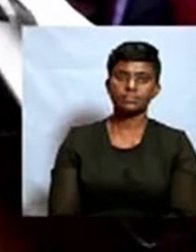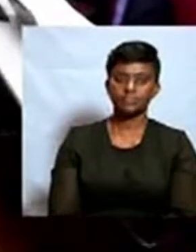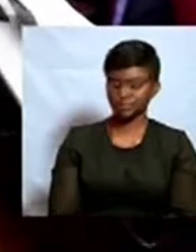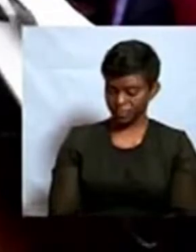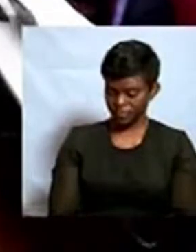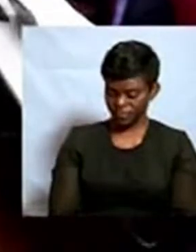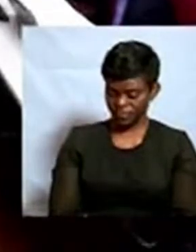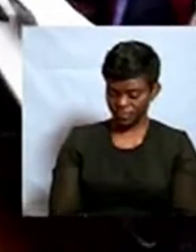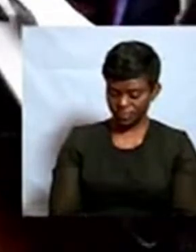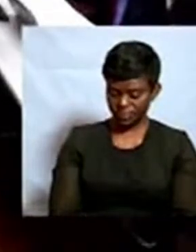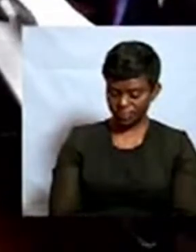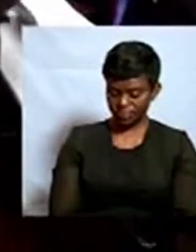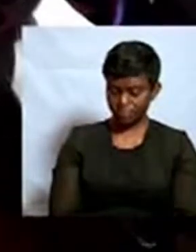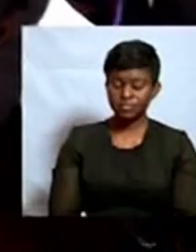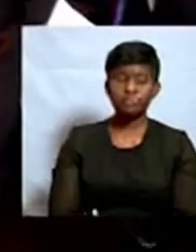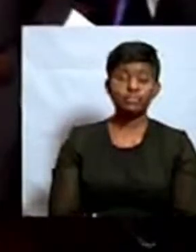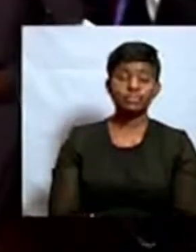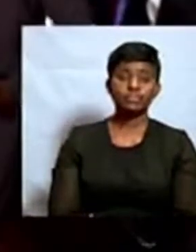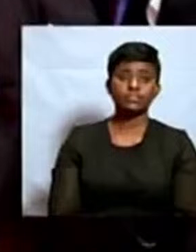Secondly,